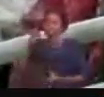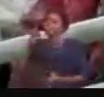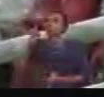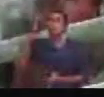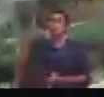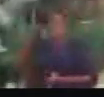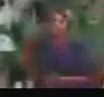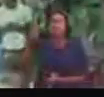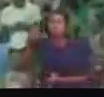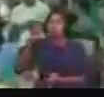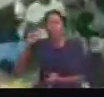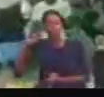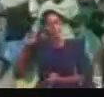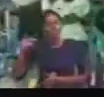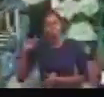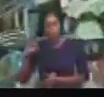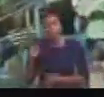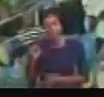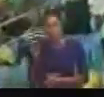Nimwe.